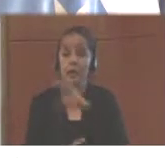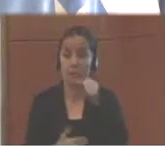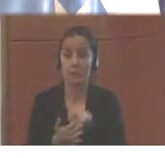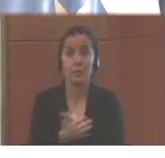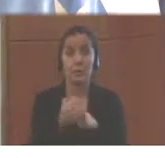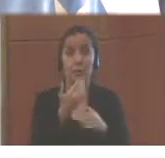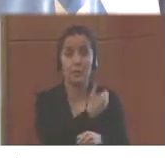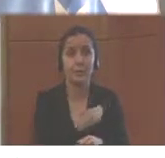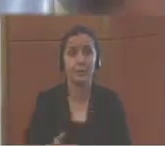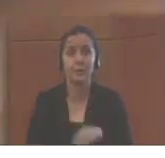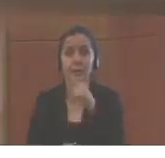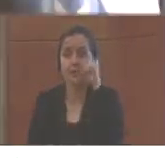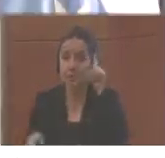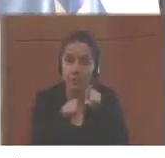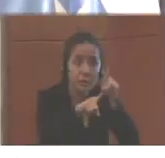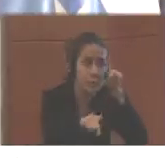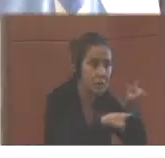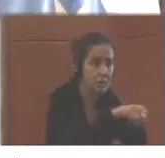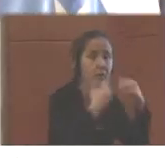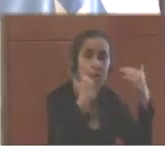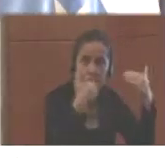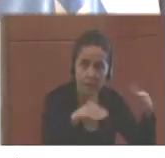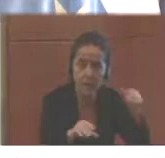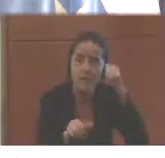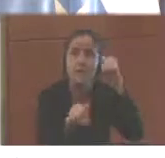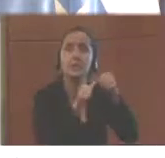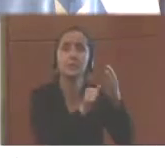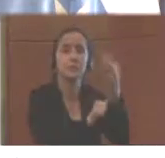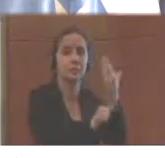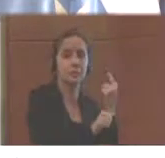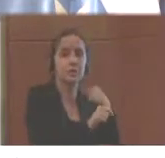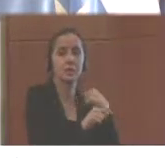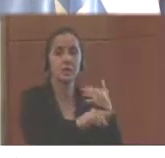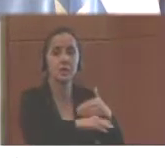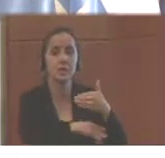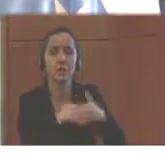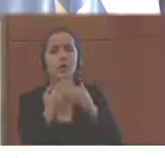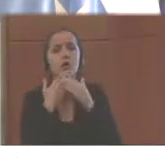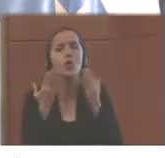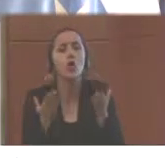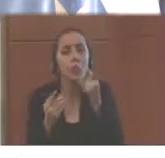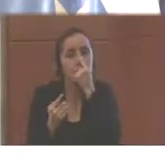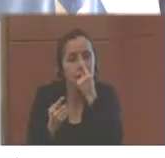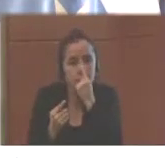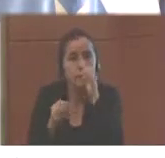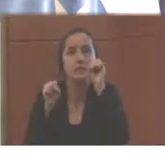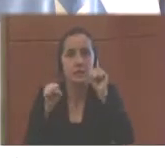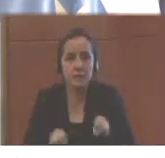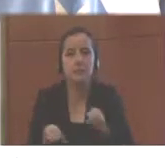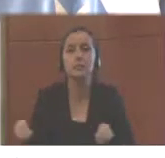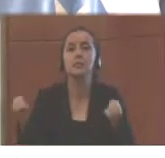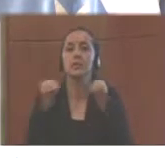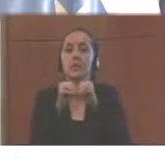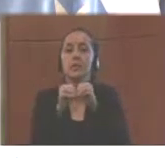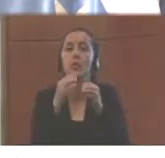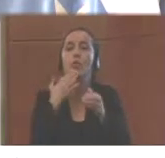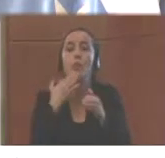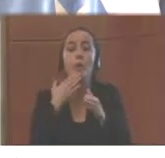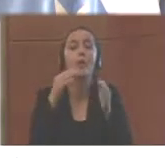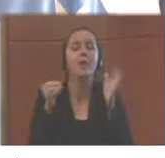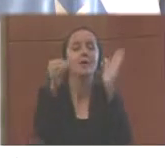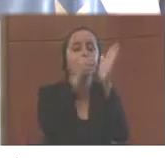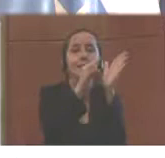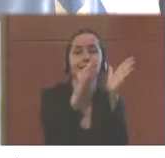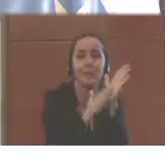phenomenon. The leaders agreed on the importance of the HYOGO framework of action and expressed their interest in including